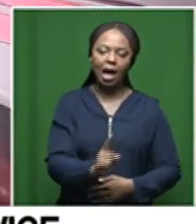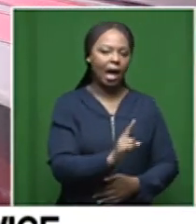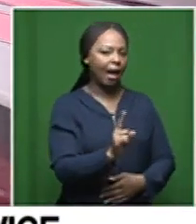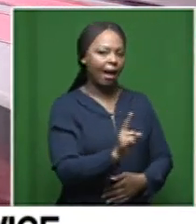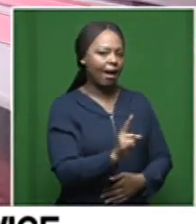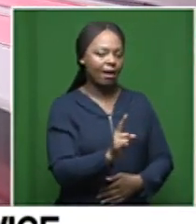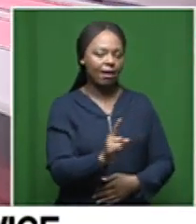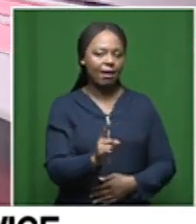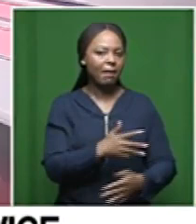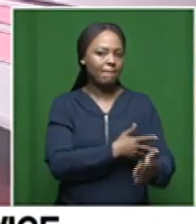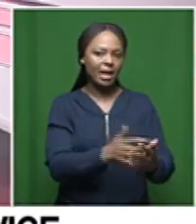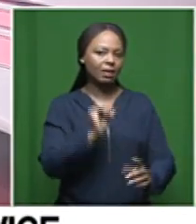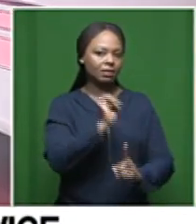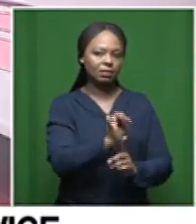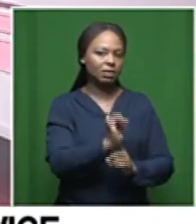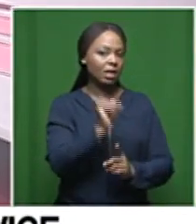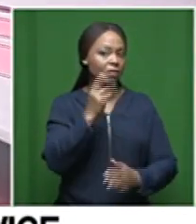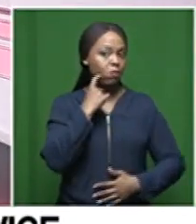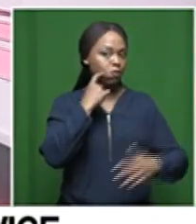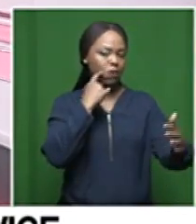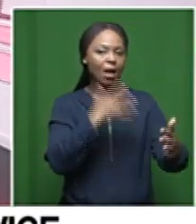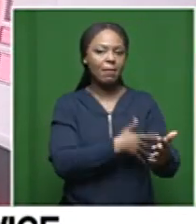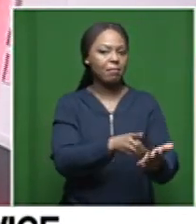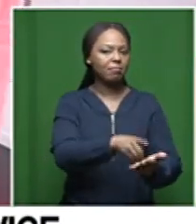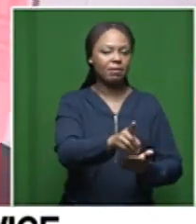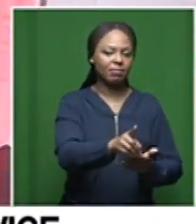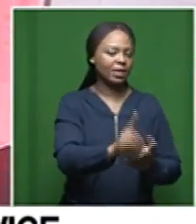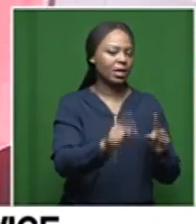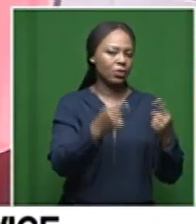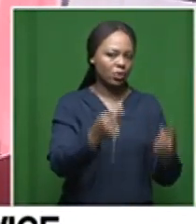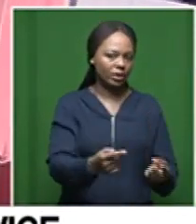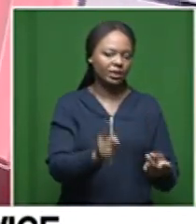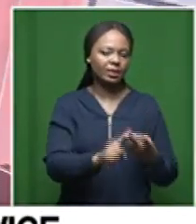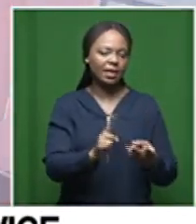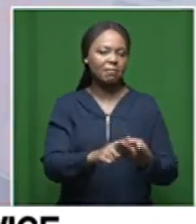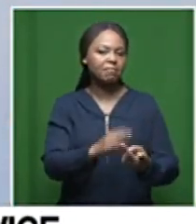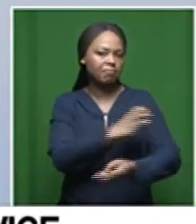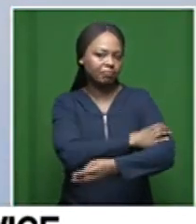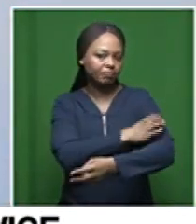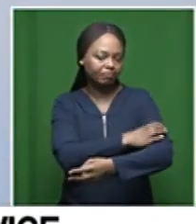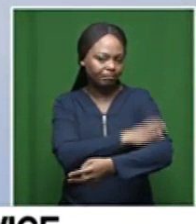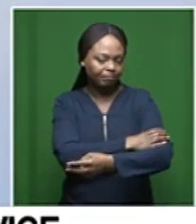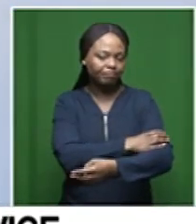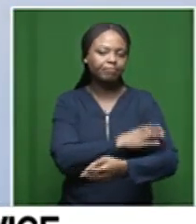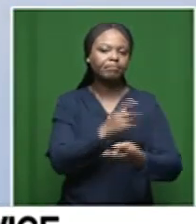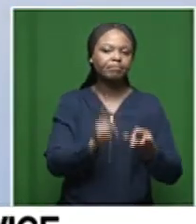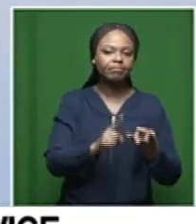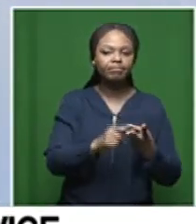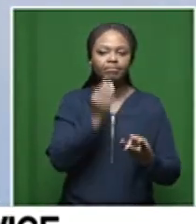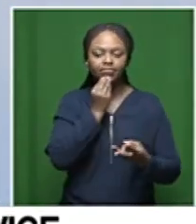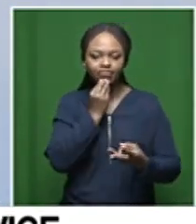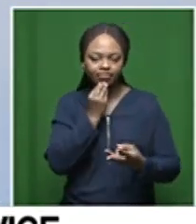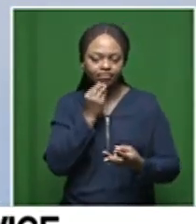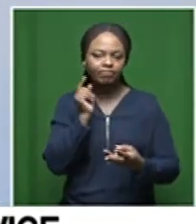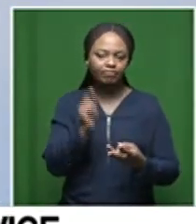are pregnant. You cannot donate blood if you have medical conditions such as hepatitis, if you have medical conditions such as syphilis. If